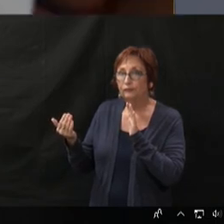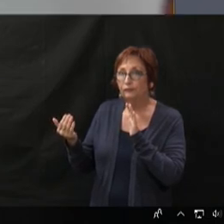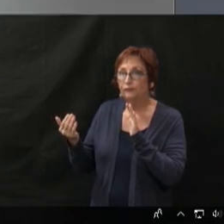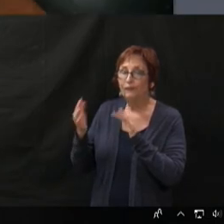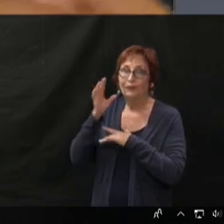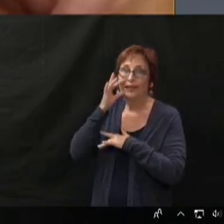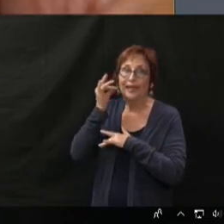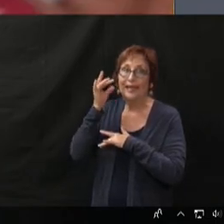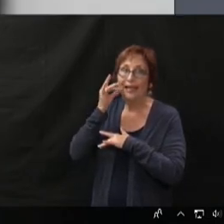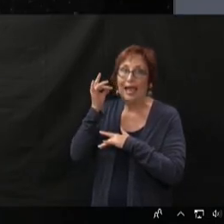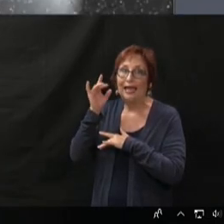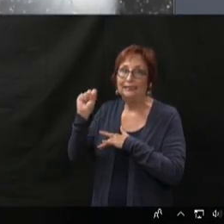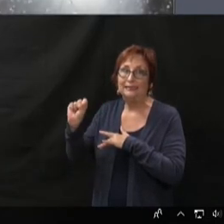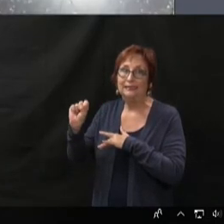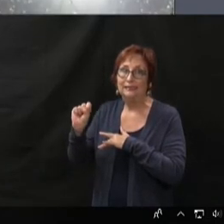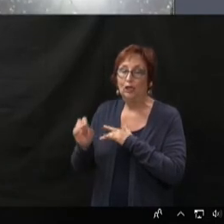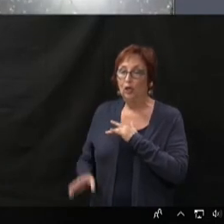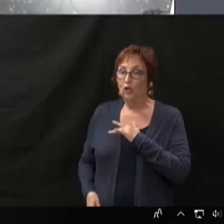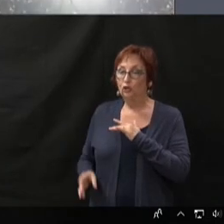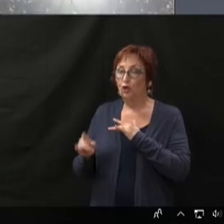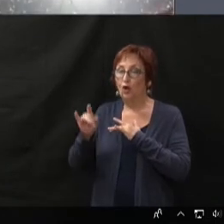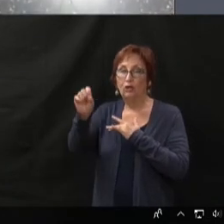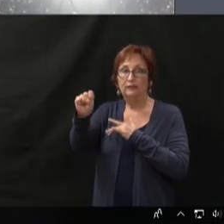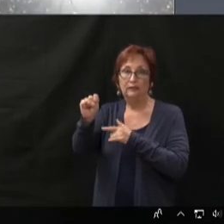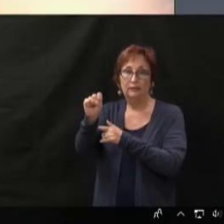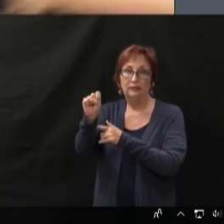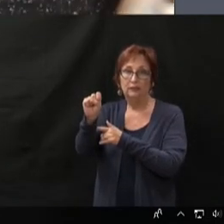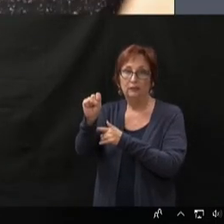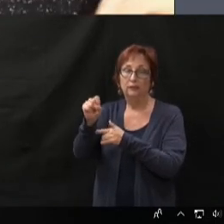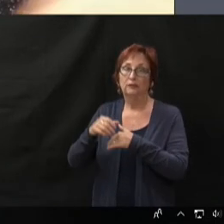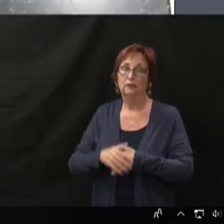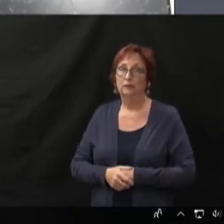Cats, dogs,